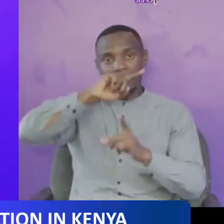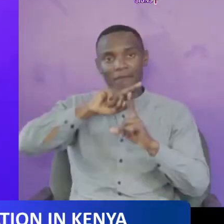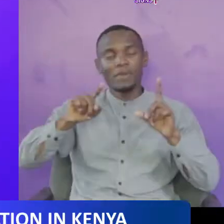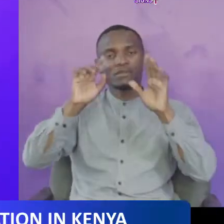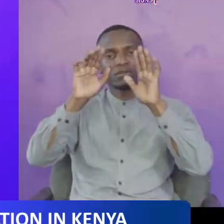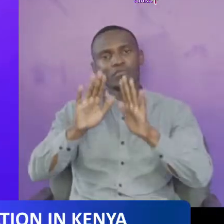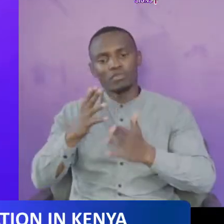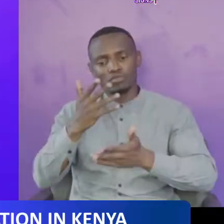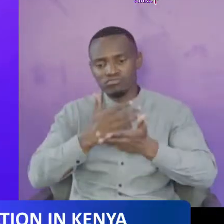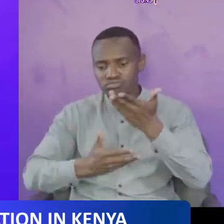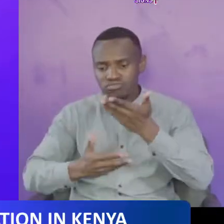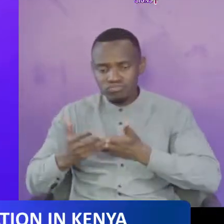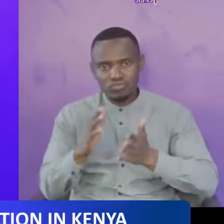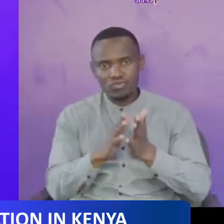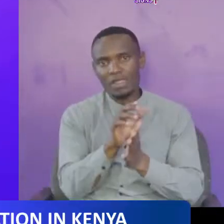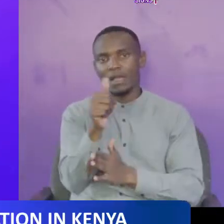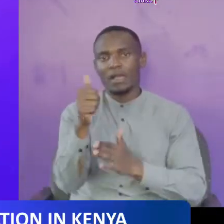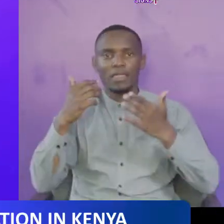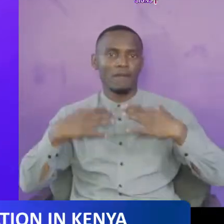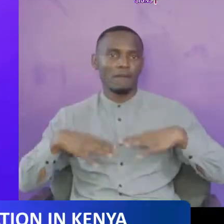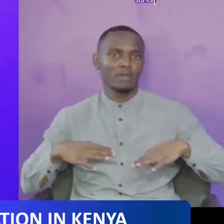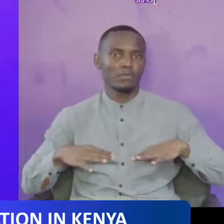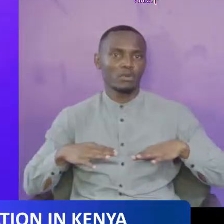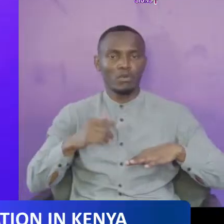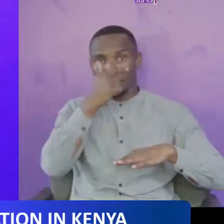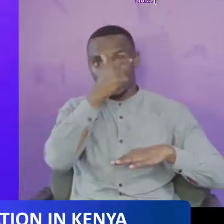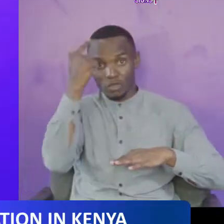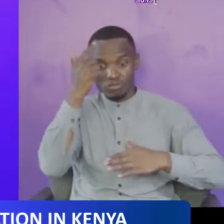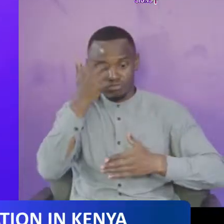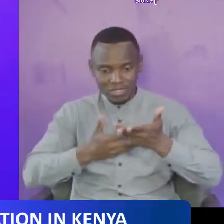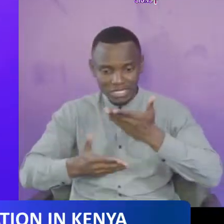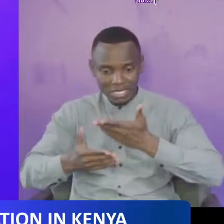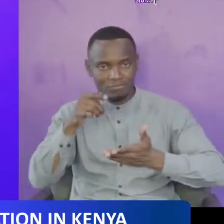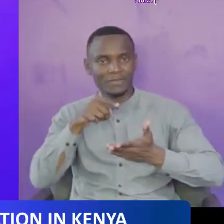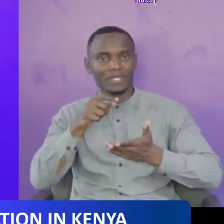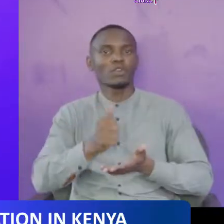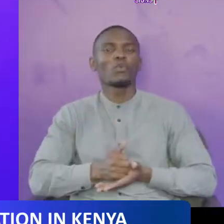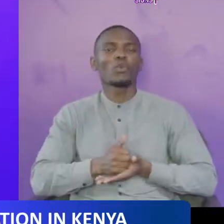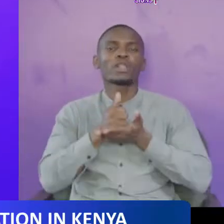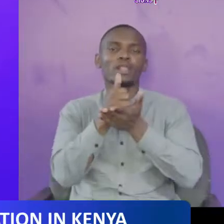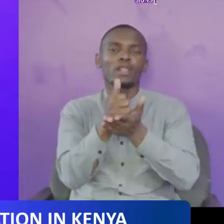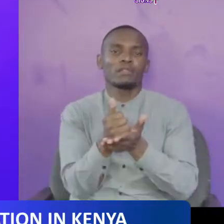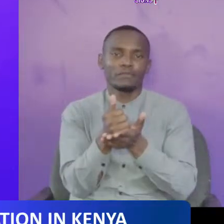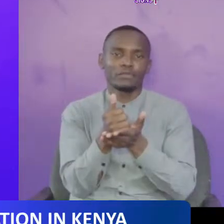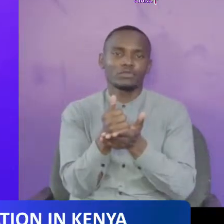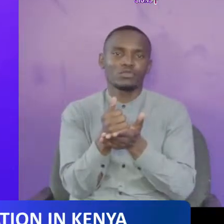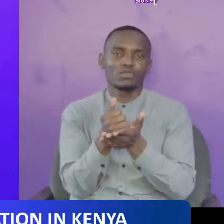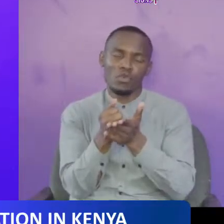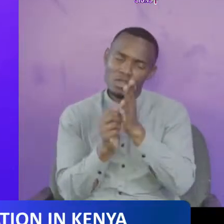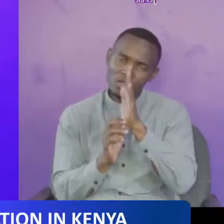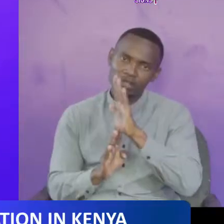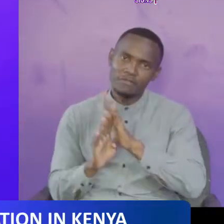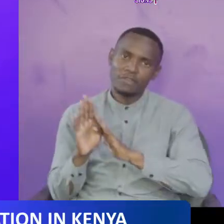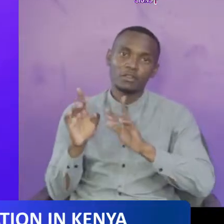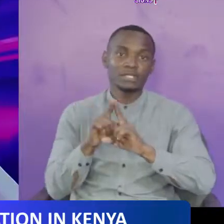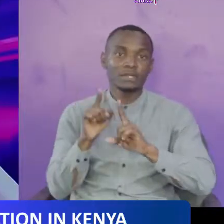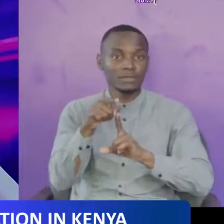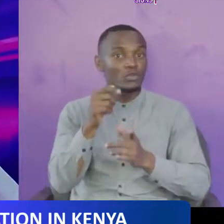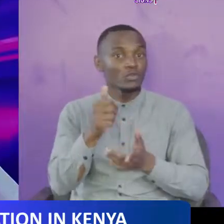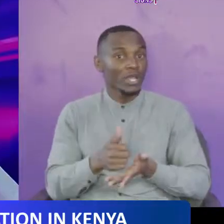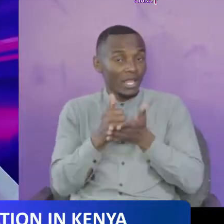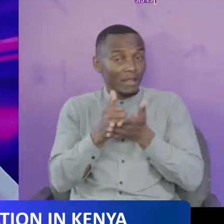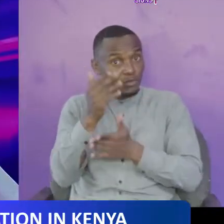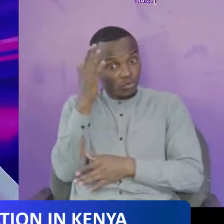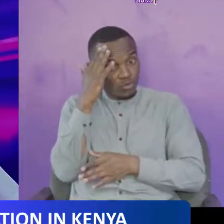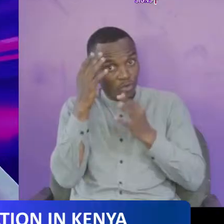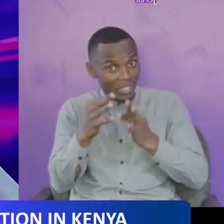That interaction helps you to grow. And to even identify if this degree really suits you. Exactly. You start to develop